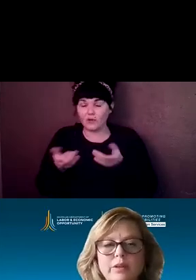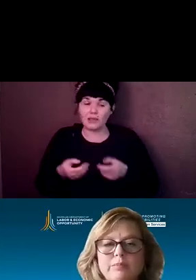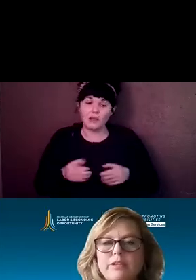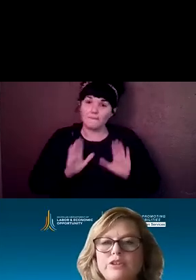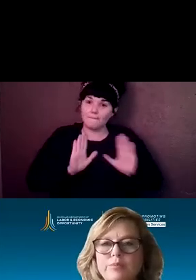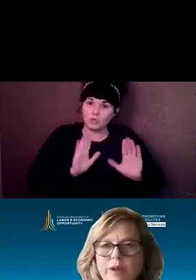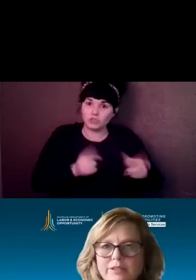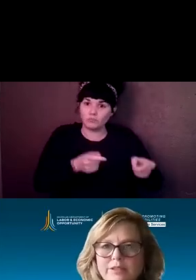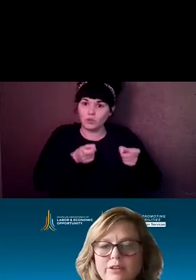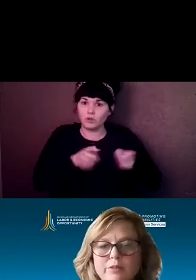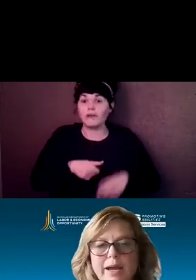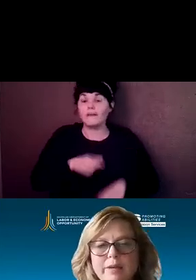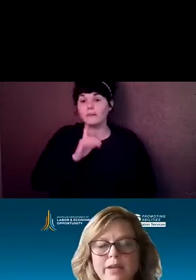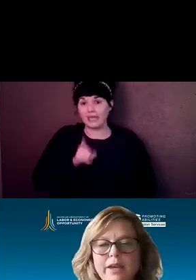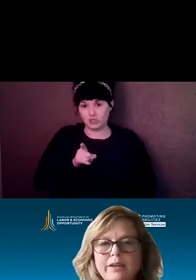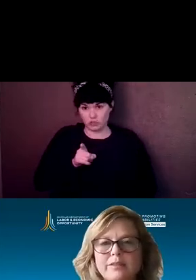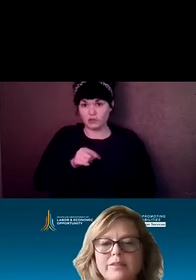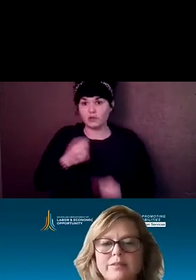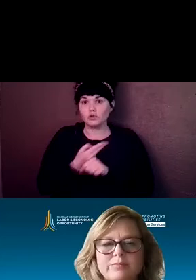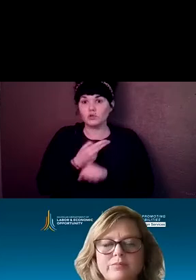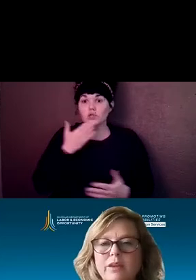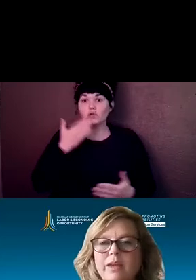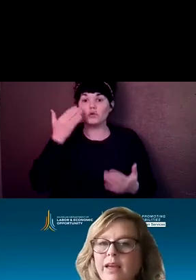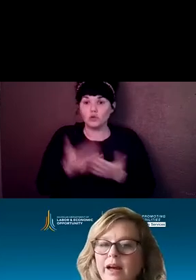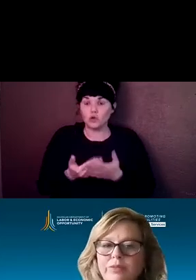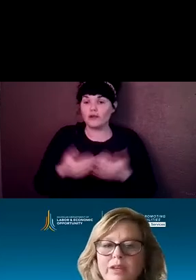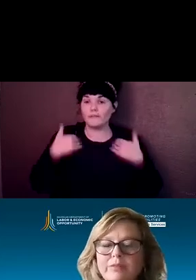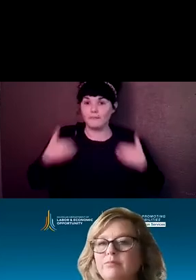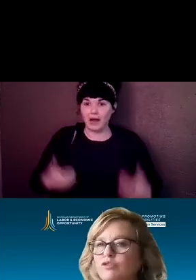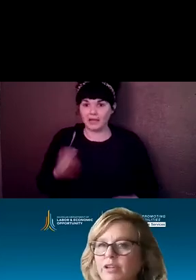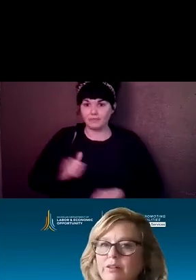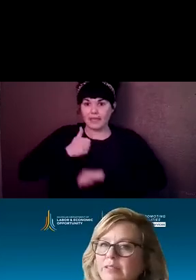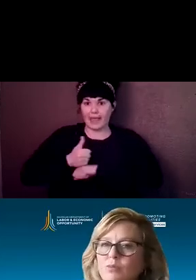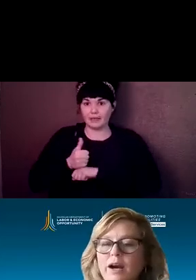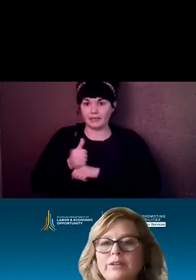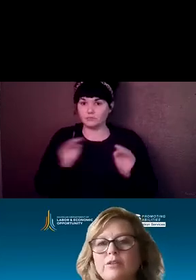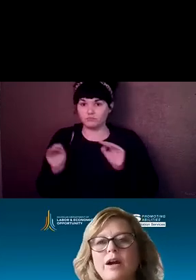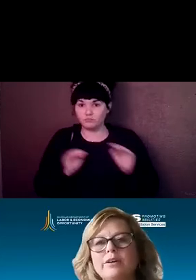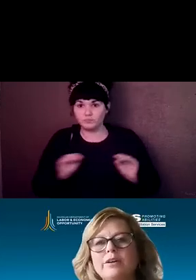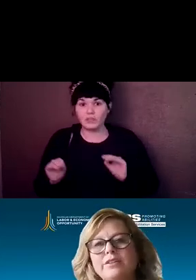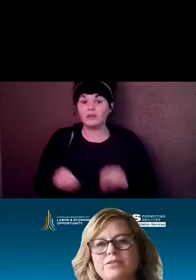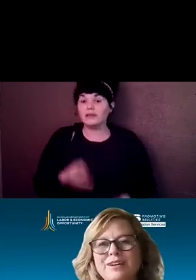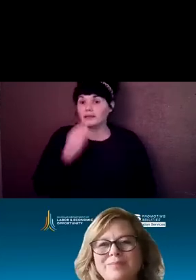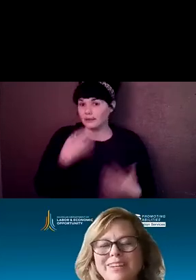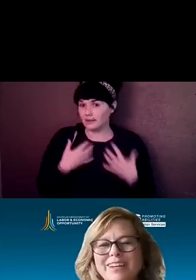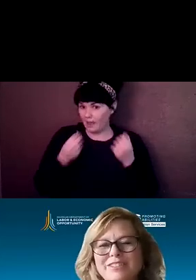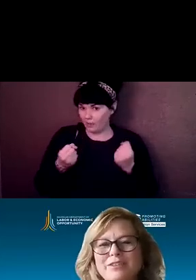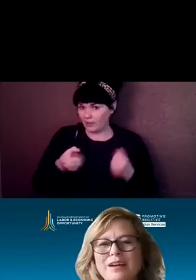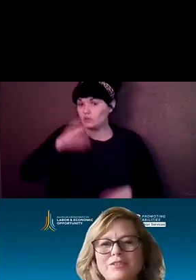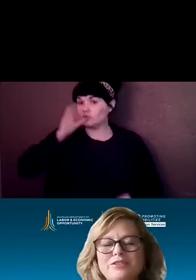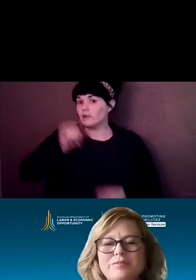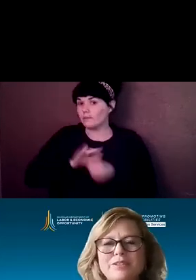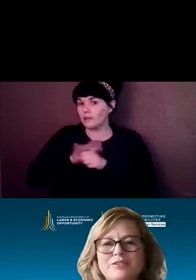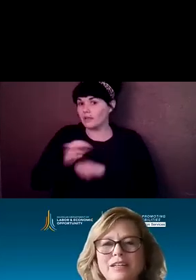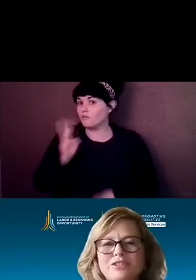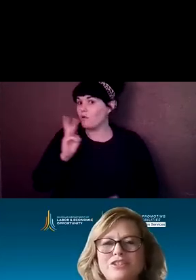pull, make sure you're practicing good body mechanics. Eat healthy, drink lots of water. The water gets you up to the